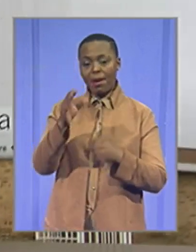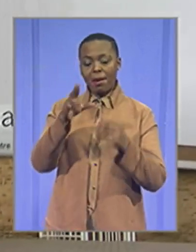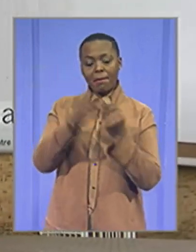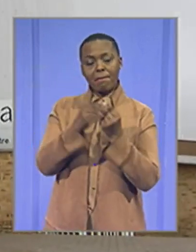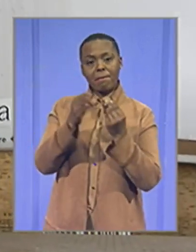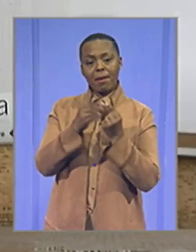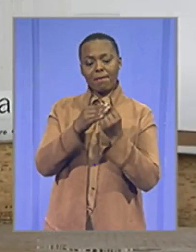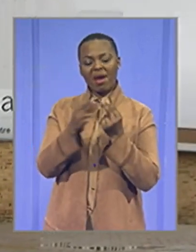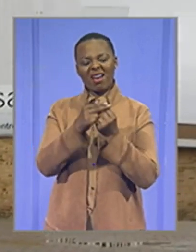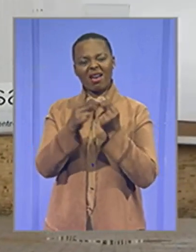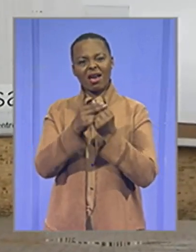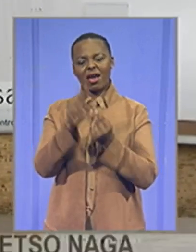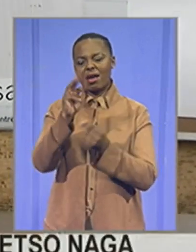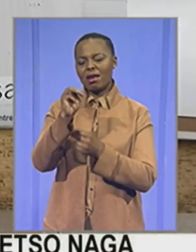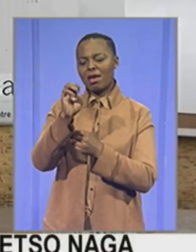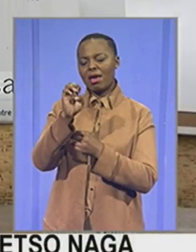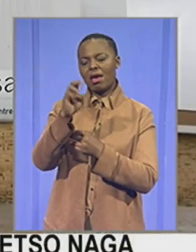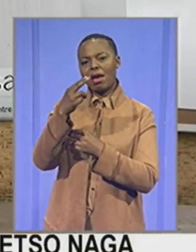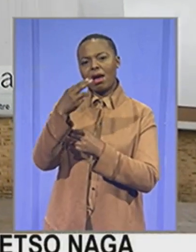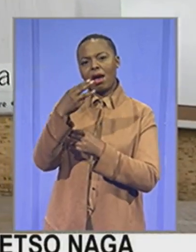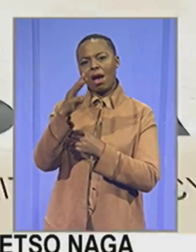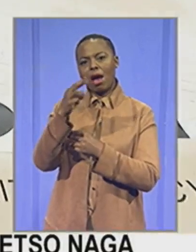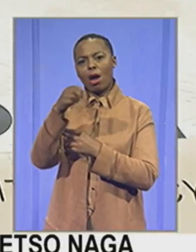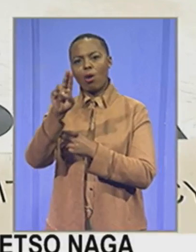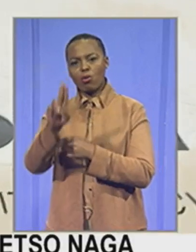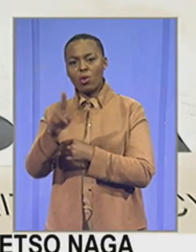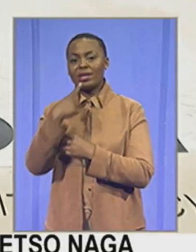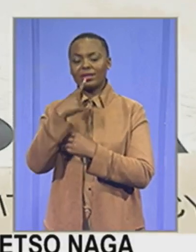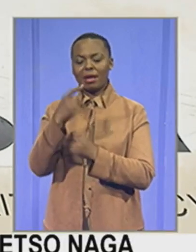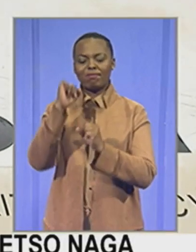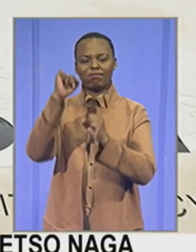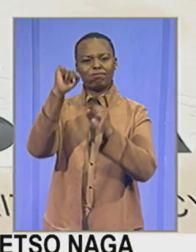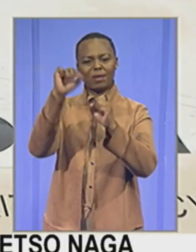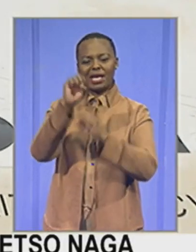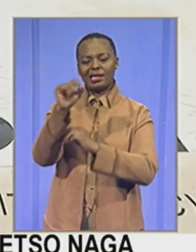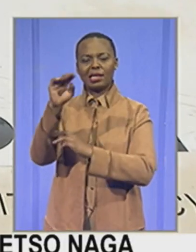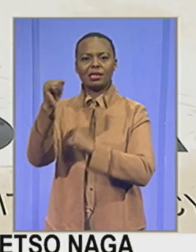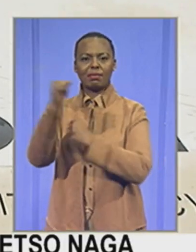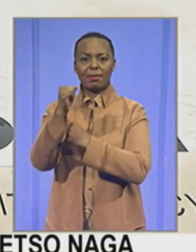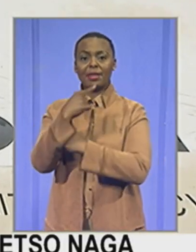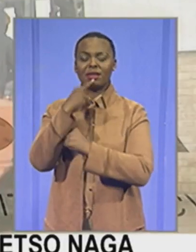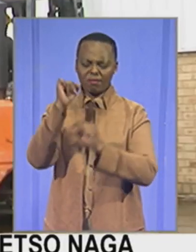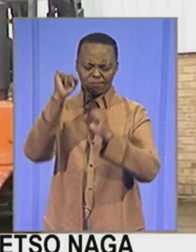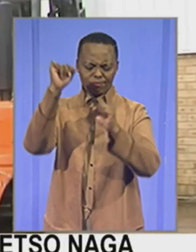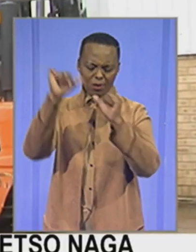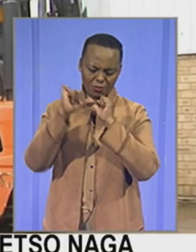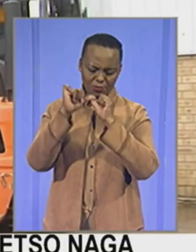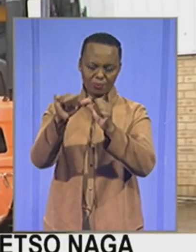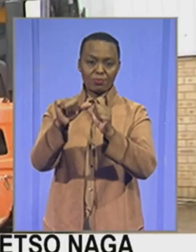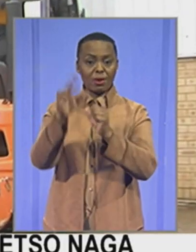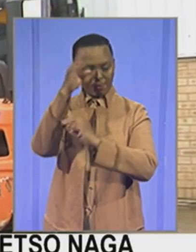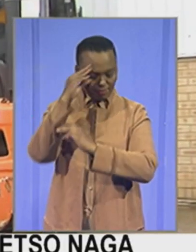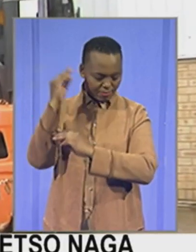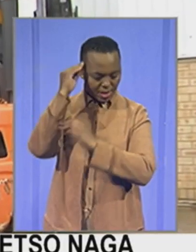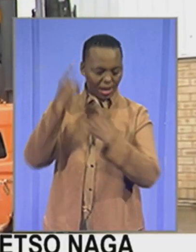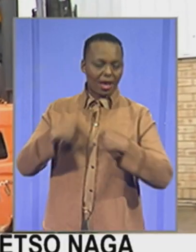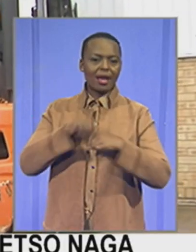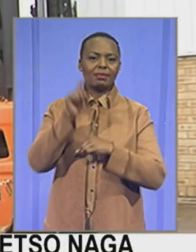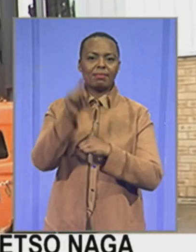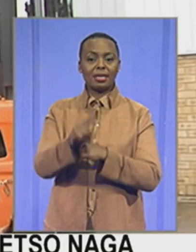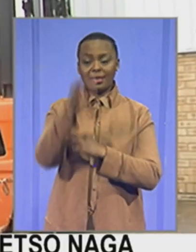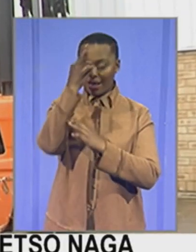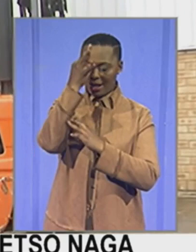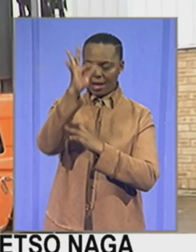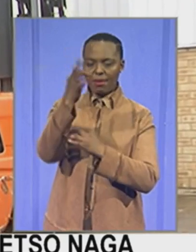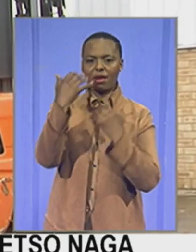neng ba dira ditshupetso kwa SASSA Document Warehouse ba re ba tsweletsa ditshupetso go fitlhela ditopo tsa bona di diragadiwa, mme puso e santse